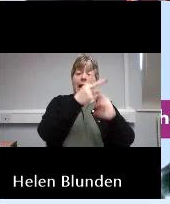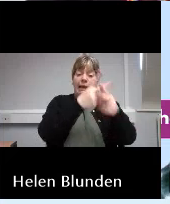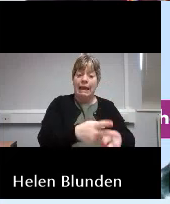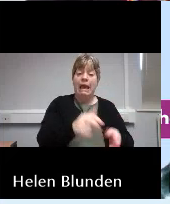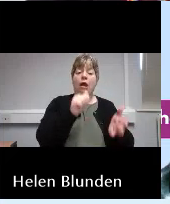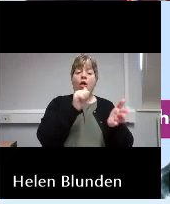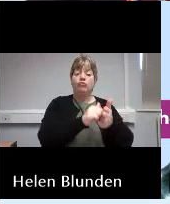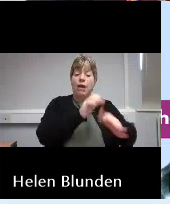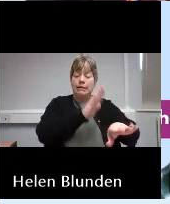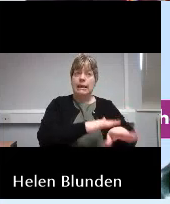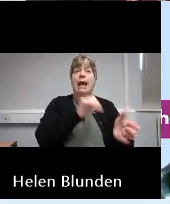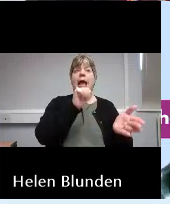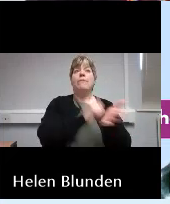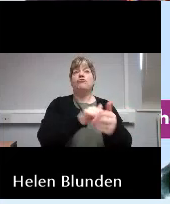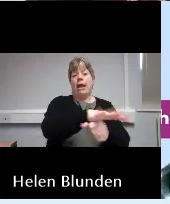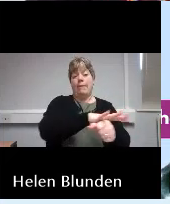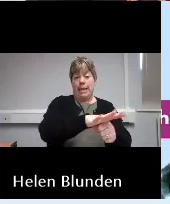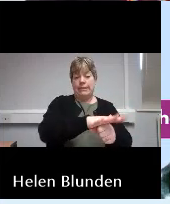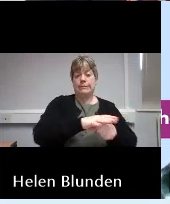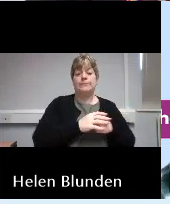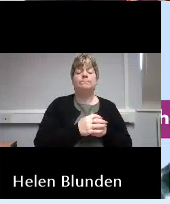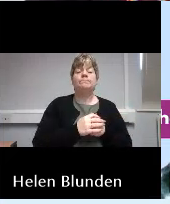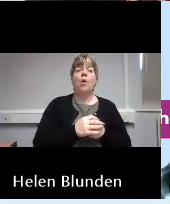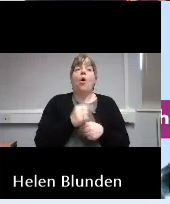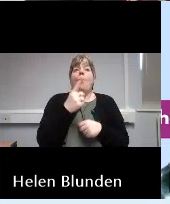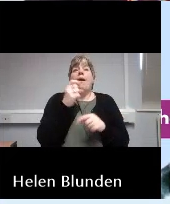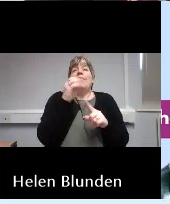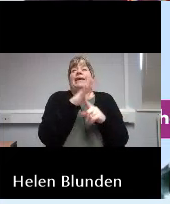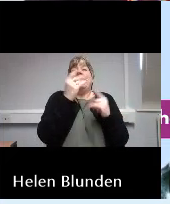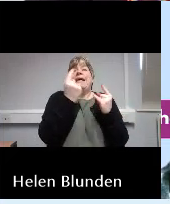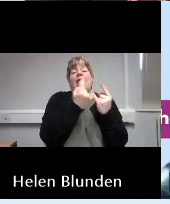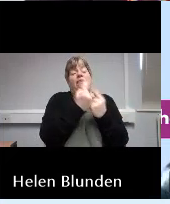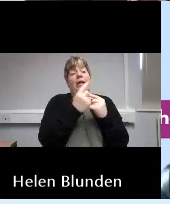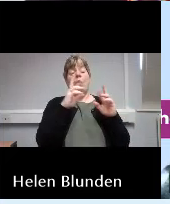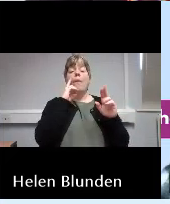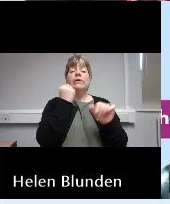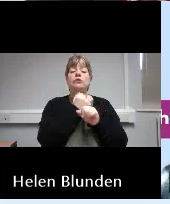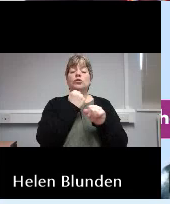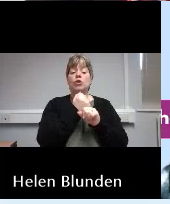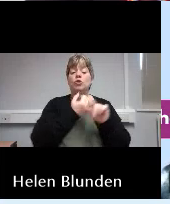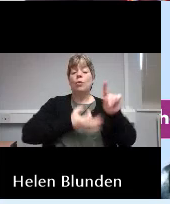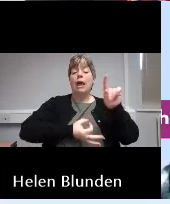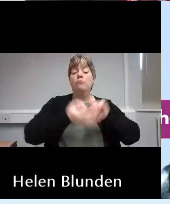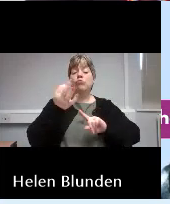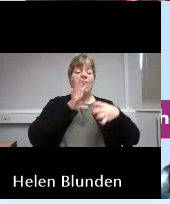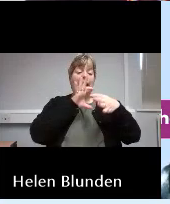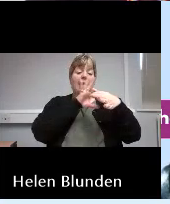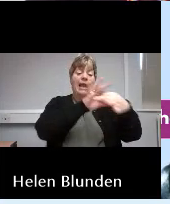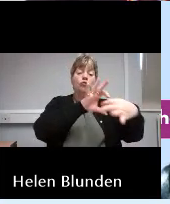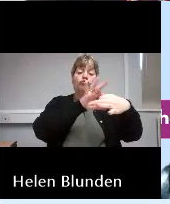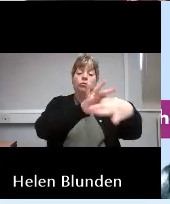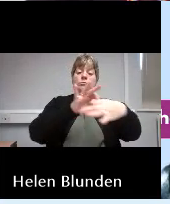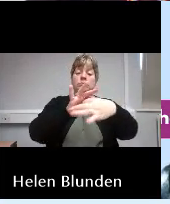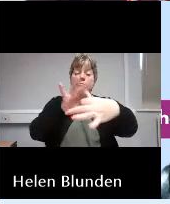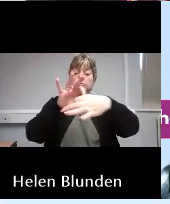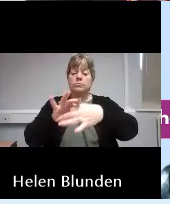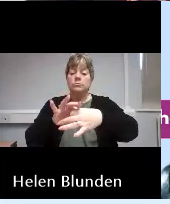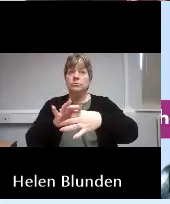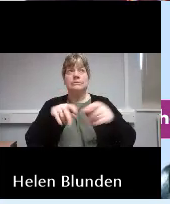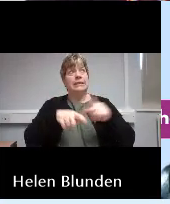place. And one of the key things that we're looking to do is to improve those connections between the different offers